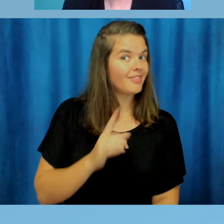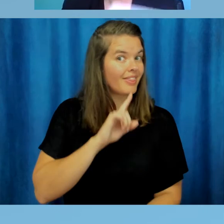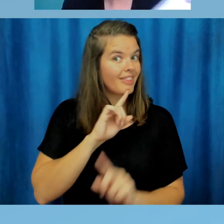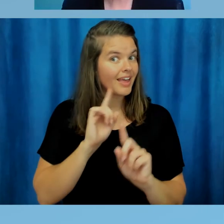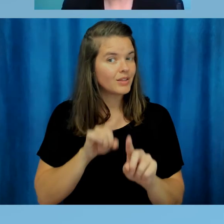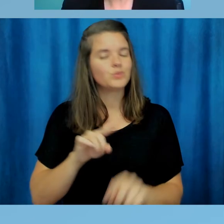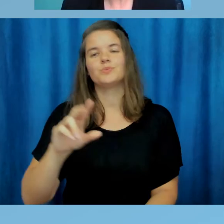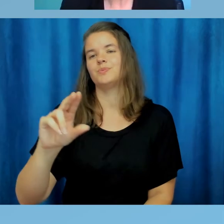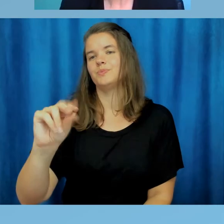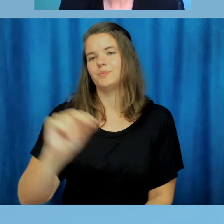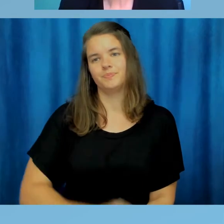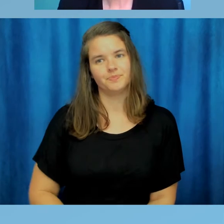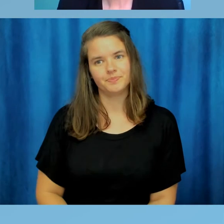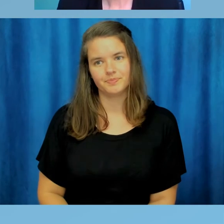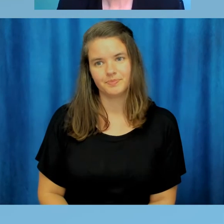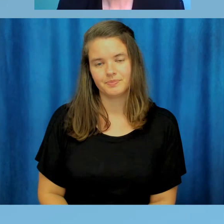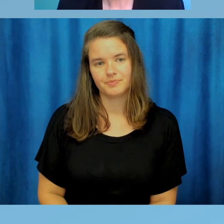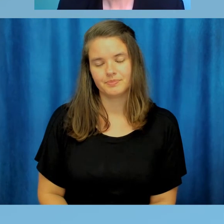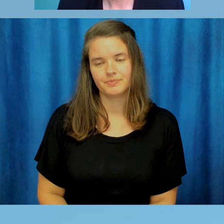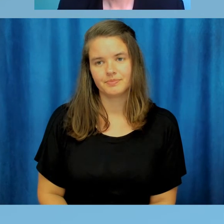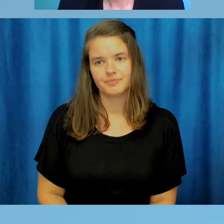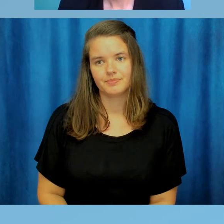The answer is no.